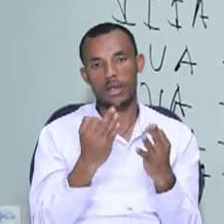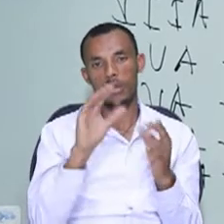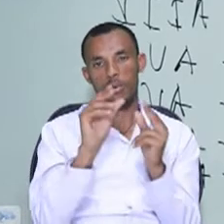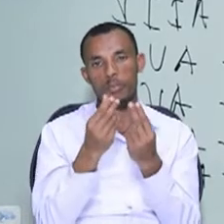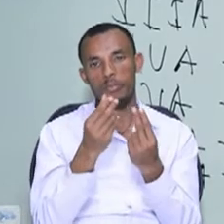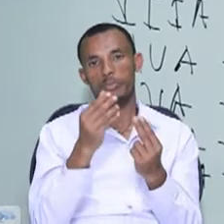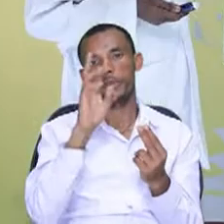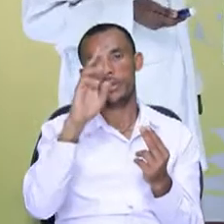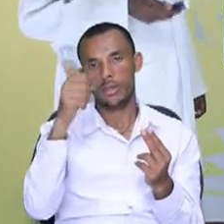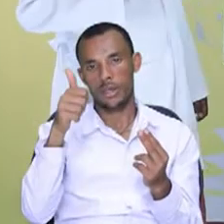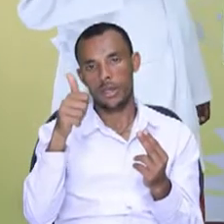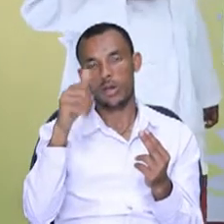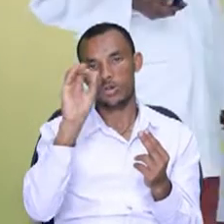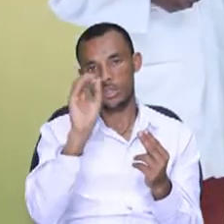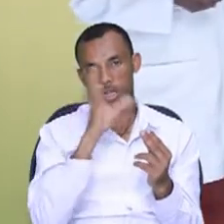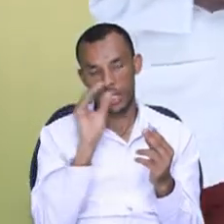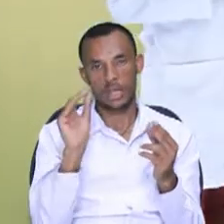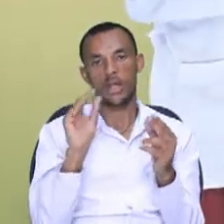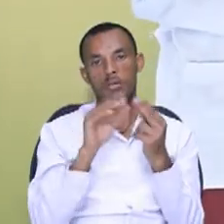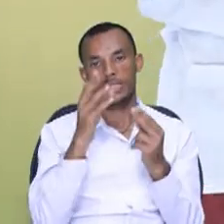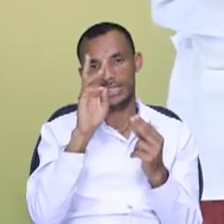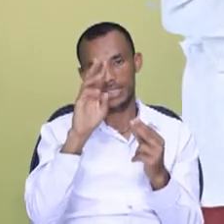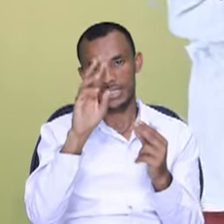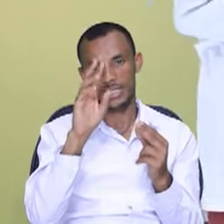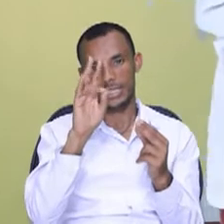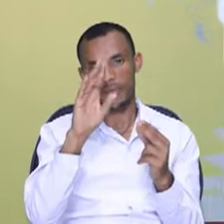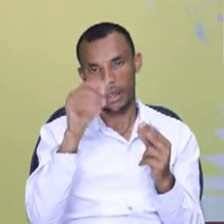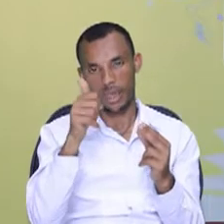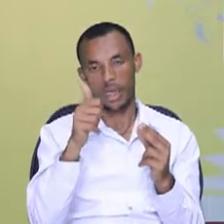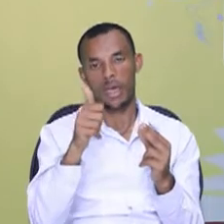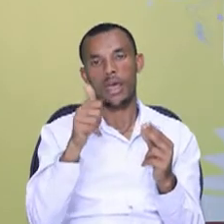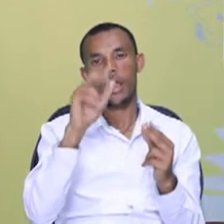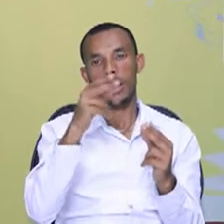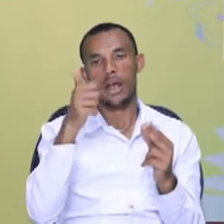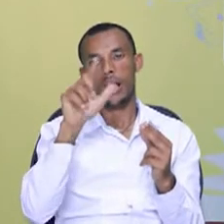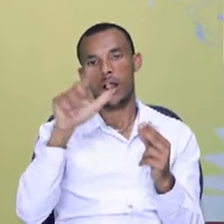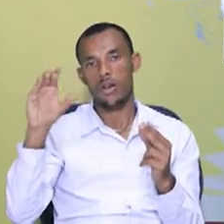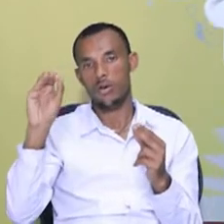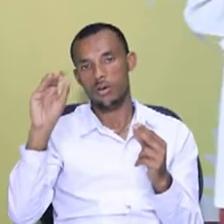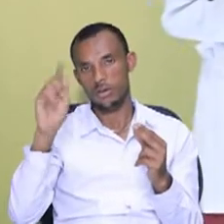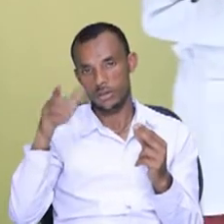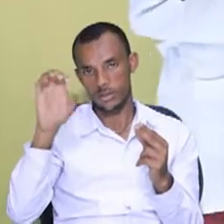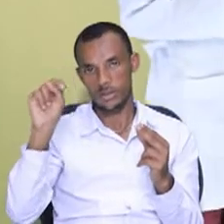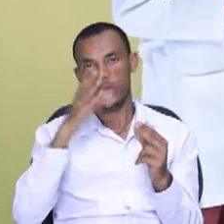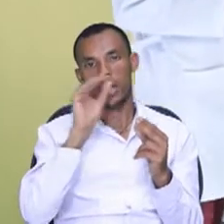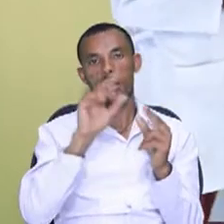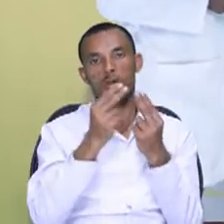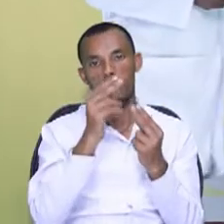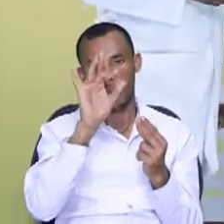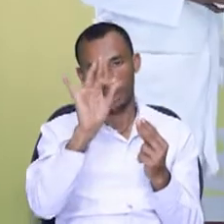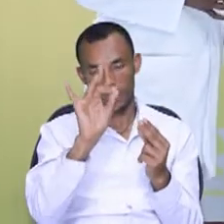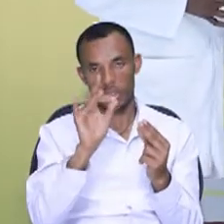oxygen family. Group 7A, halogens. And group 8, noble gases.